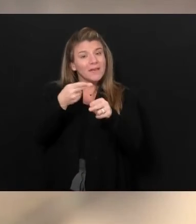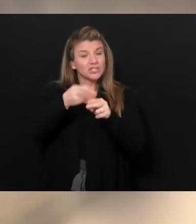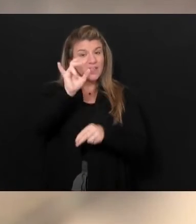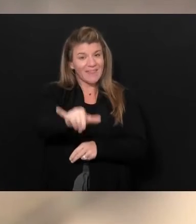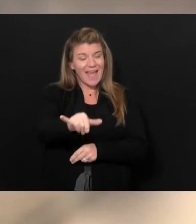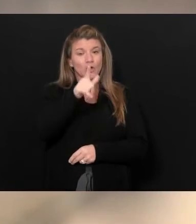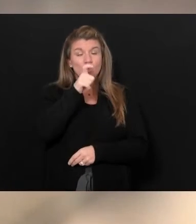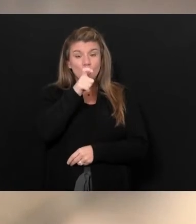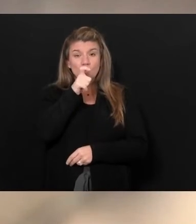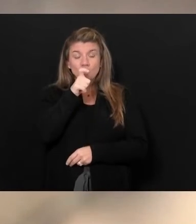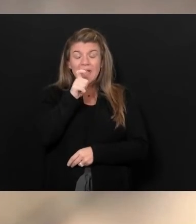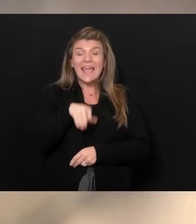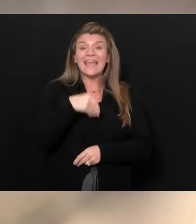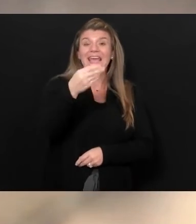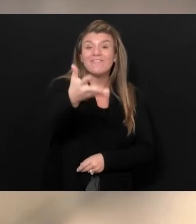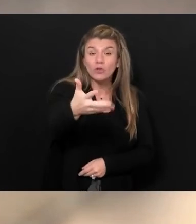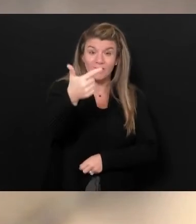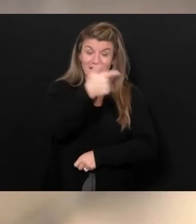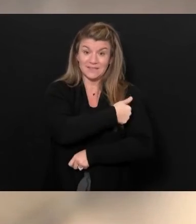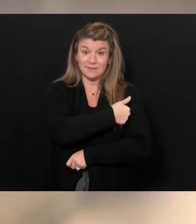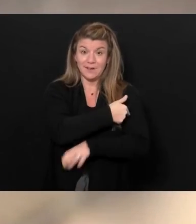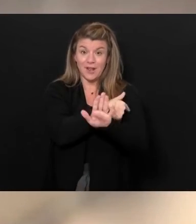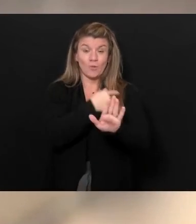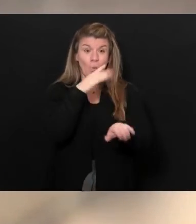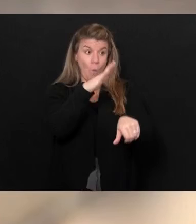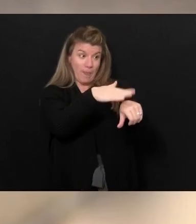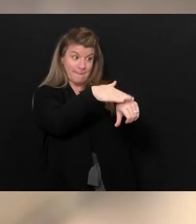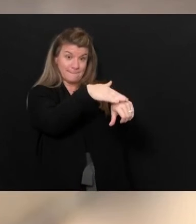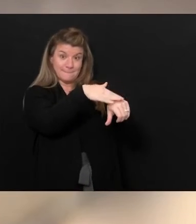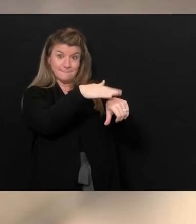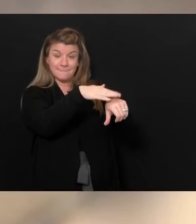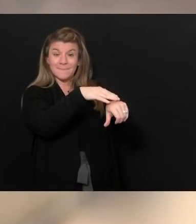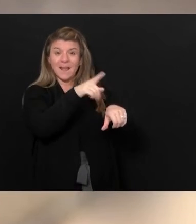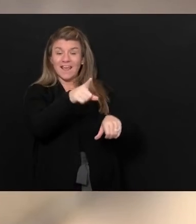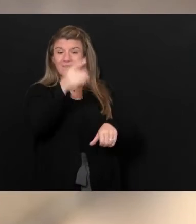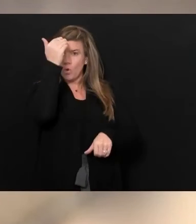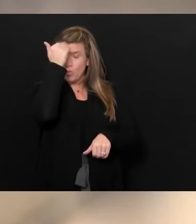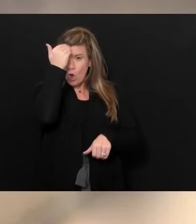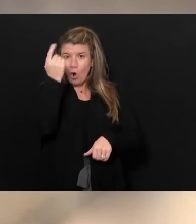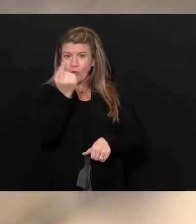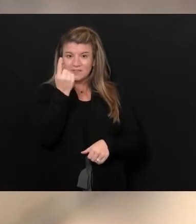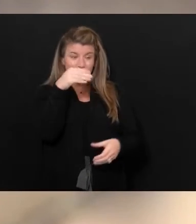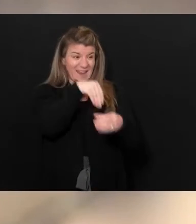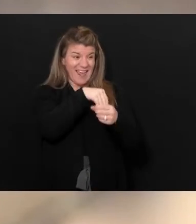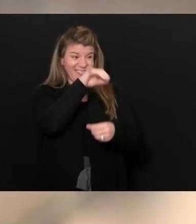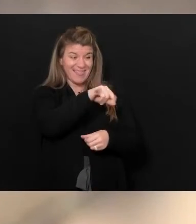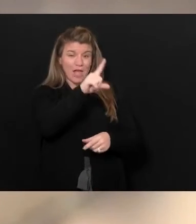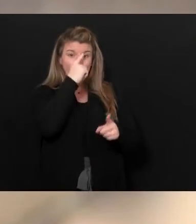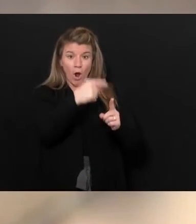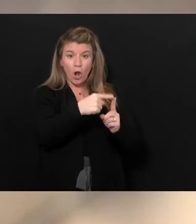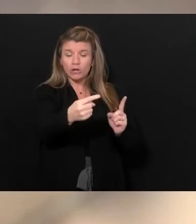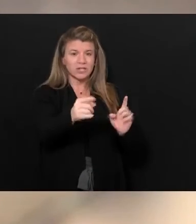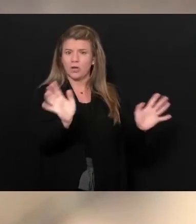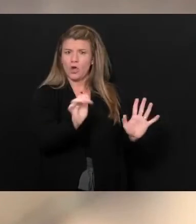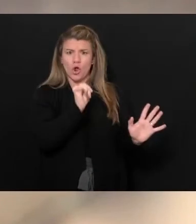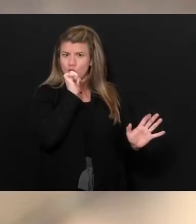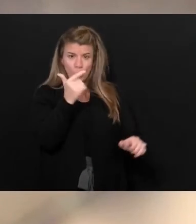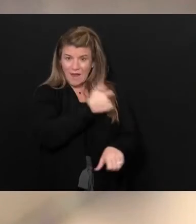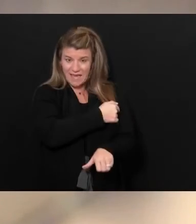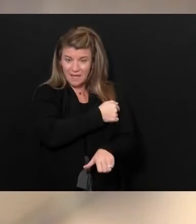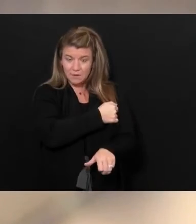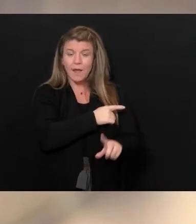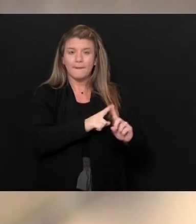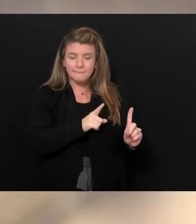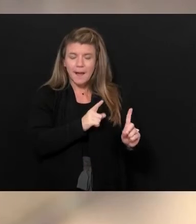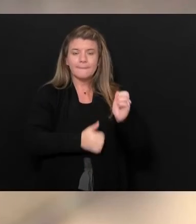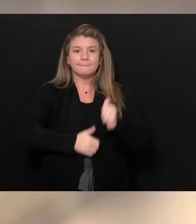people that are giving the vaccine. And the recommendation is if you know there's a component of the vaccine you're allergic to, then you shouldn't take it. But